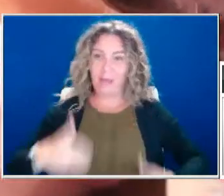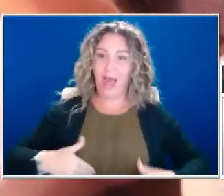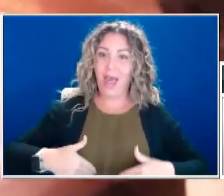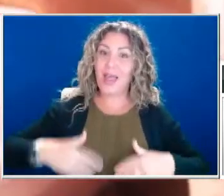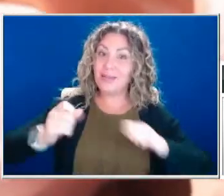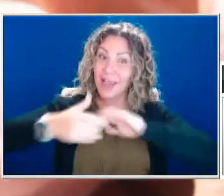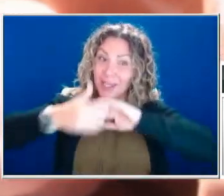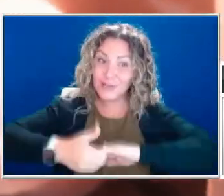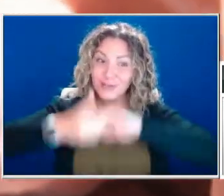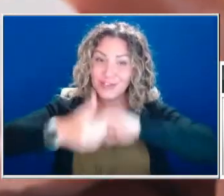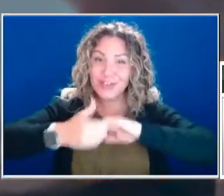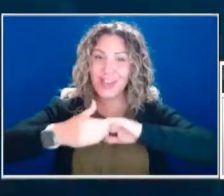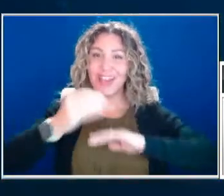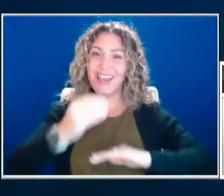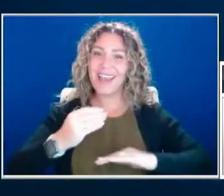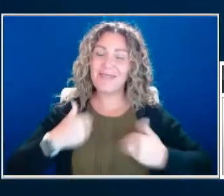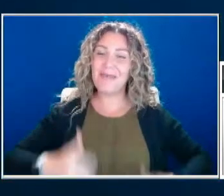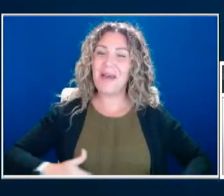and spirit.